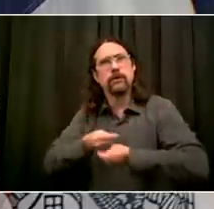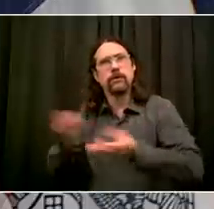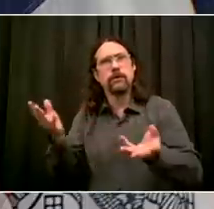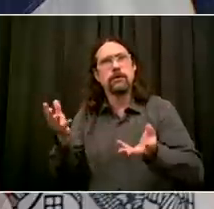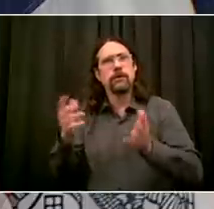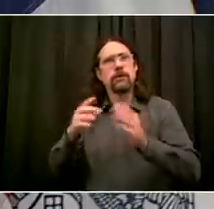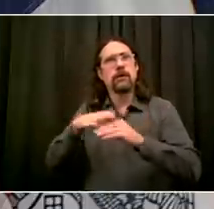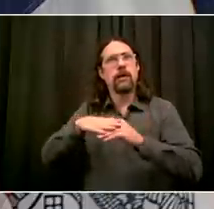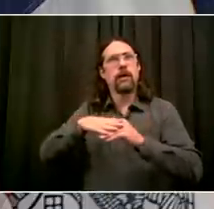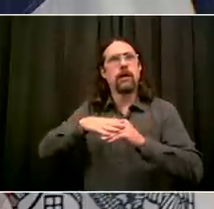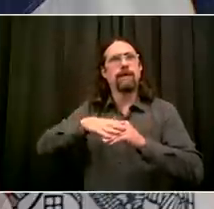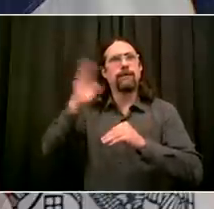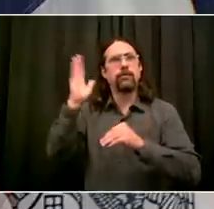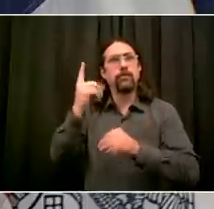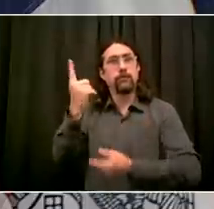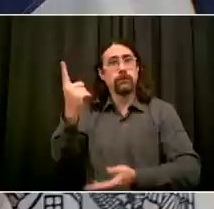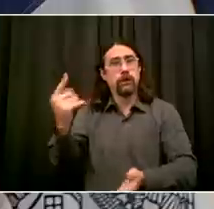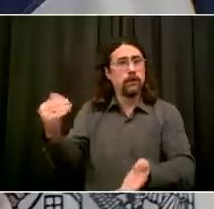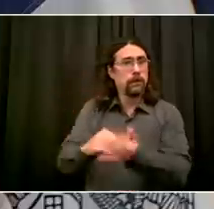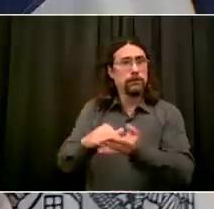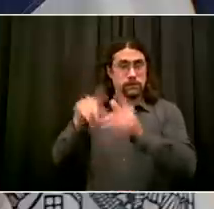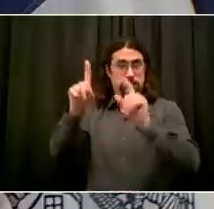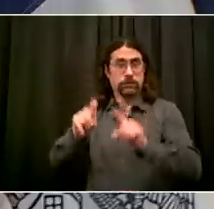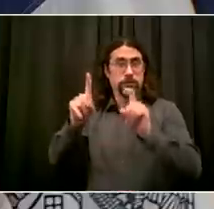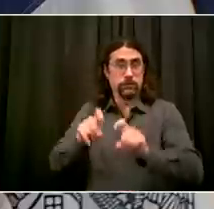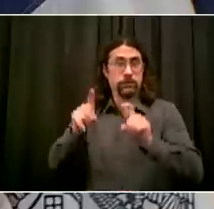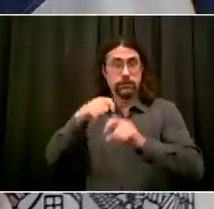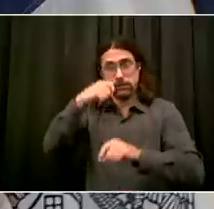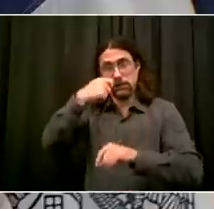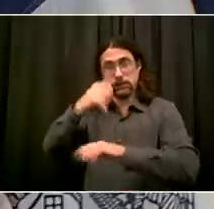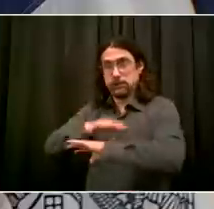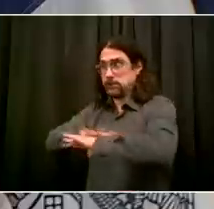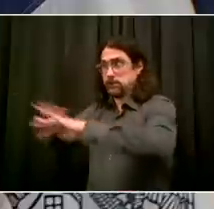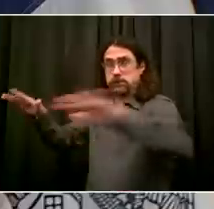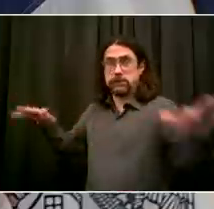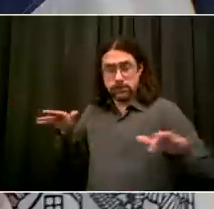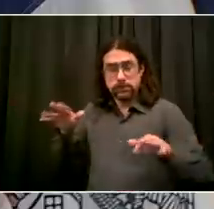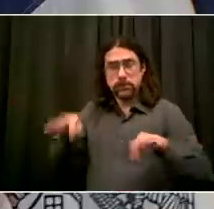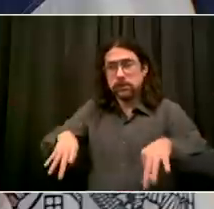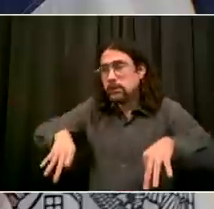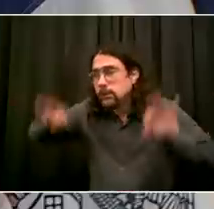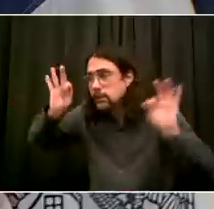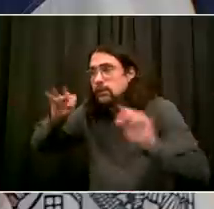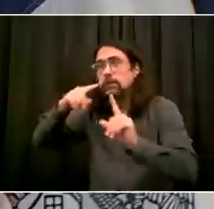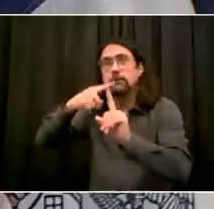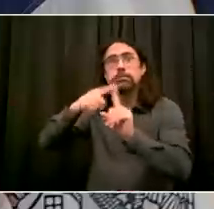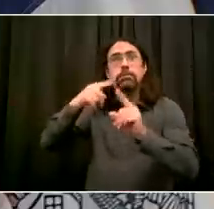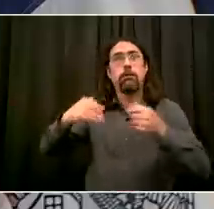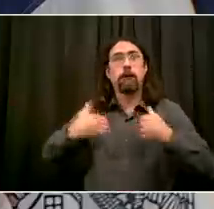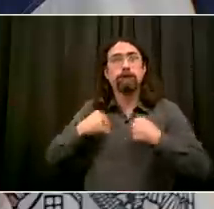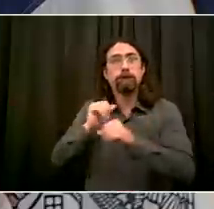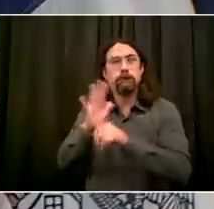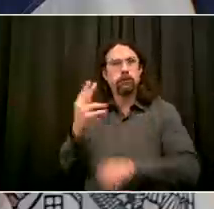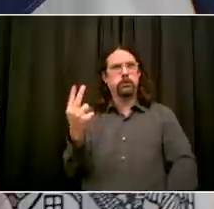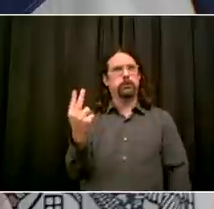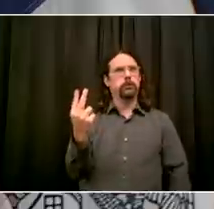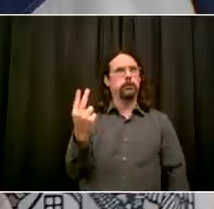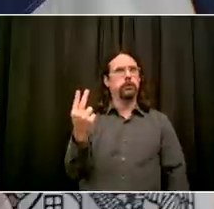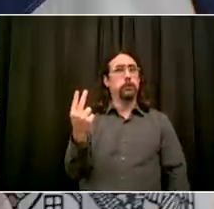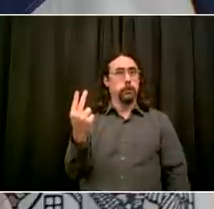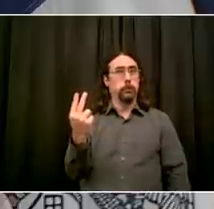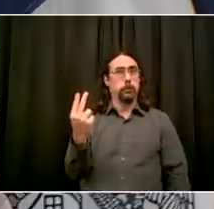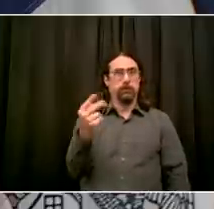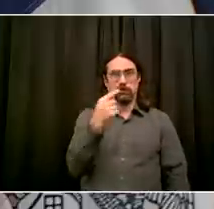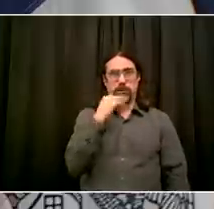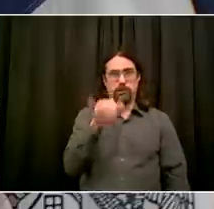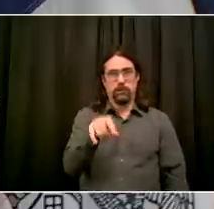and shut down the schools if by your own admission, you know, people are following the rules, they're wearing masks. If there's very few cases in the schools, then why